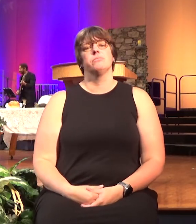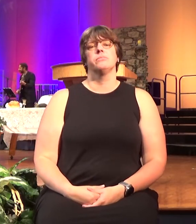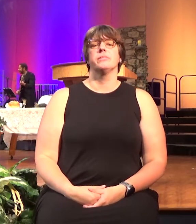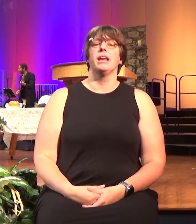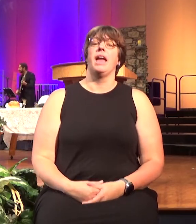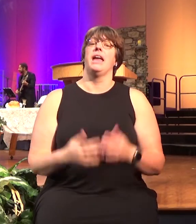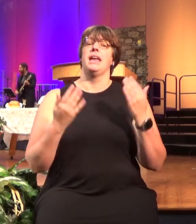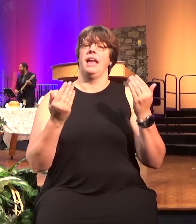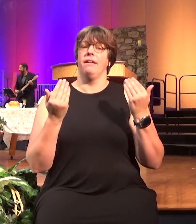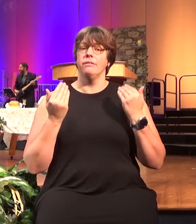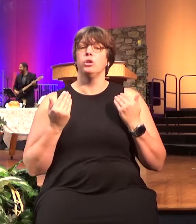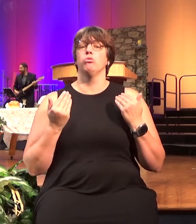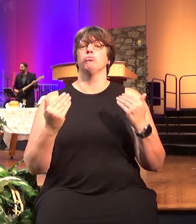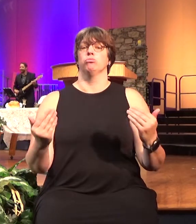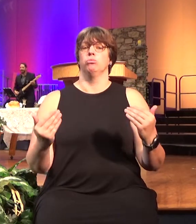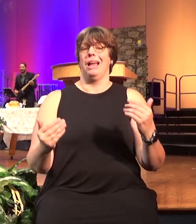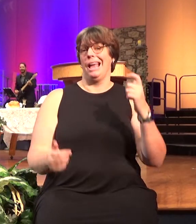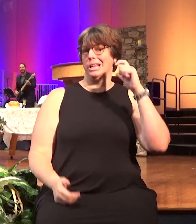find?